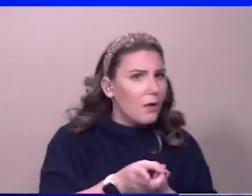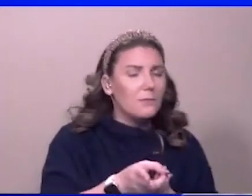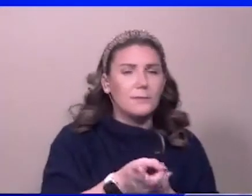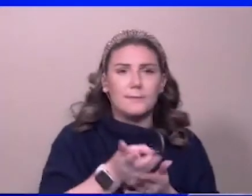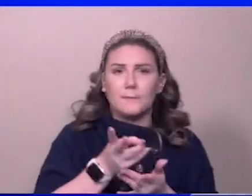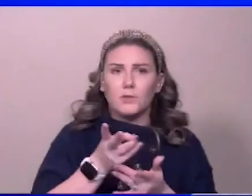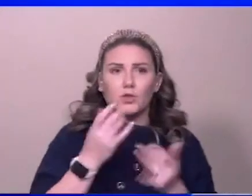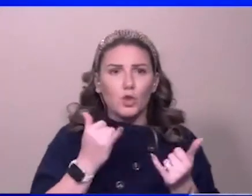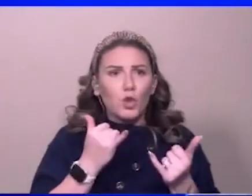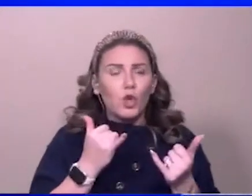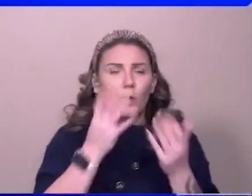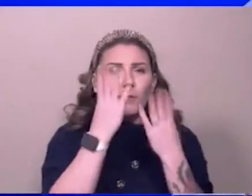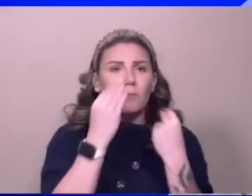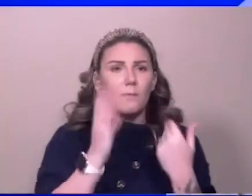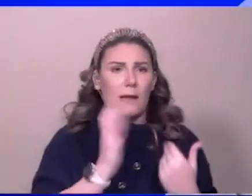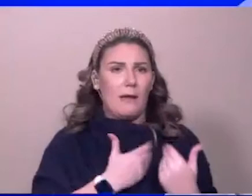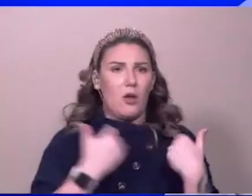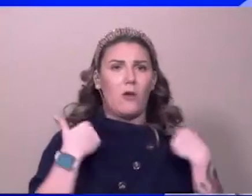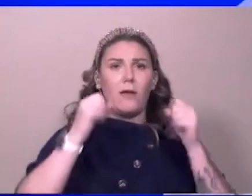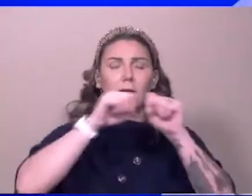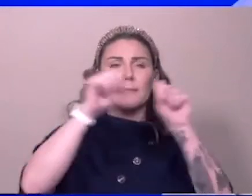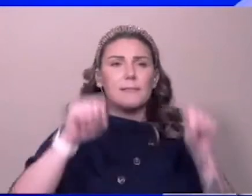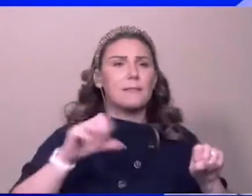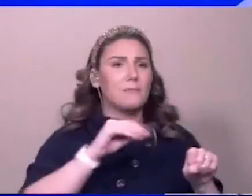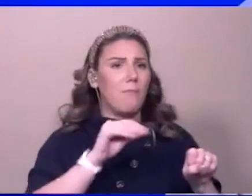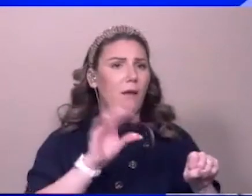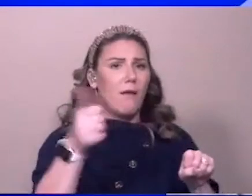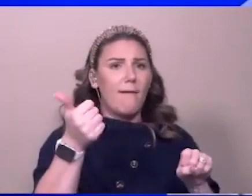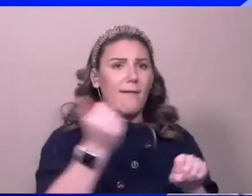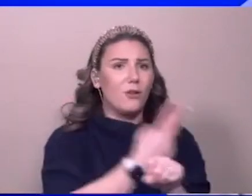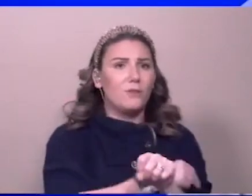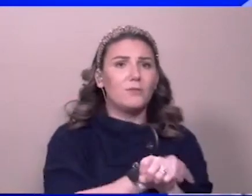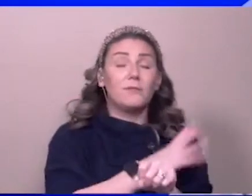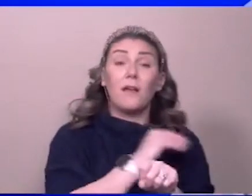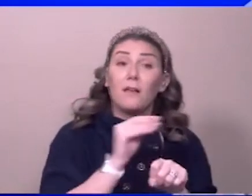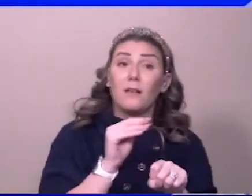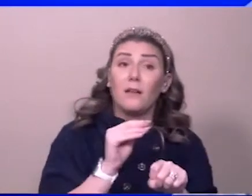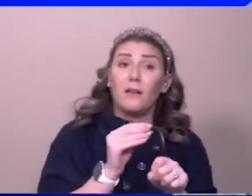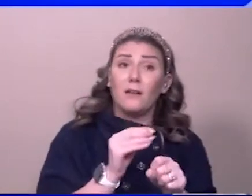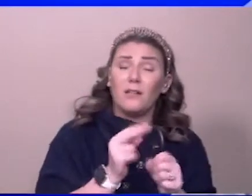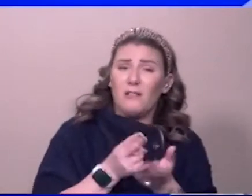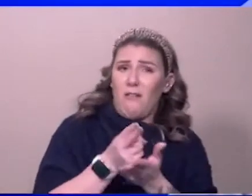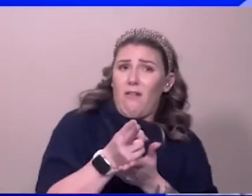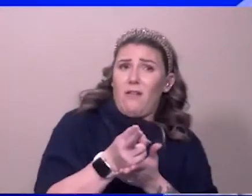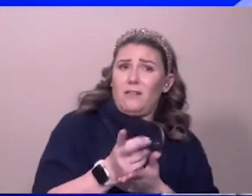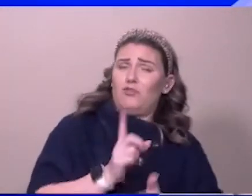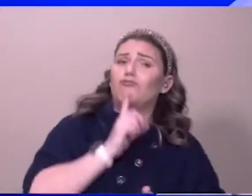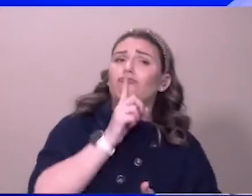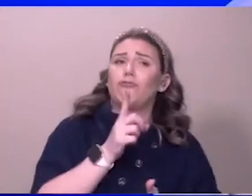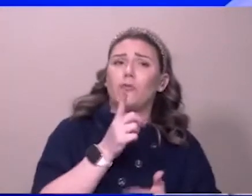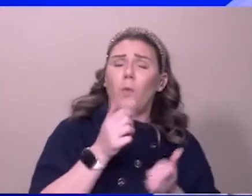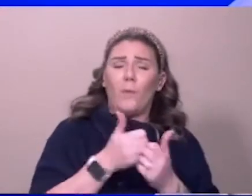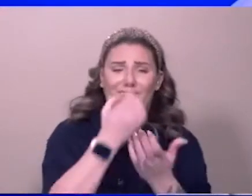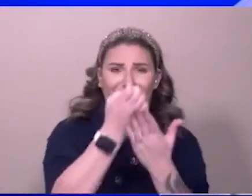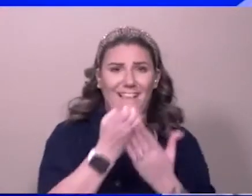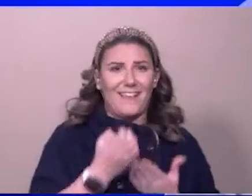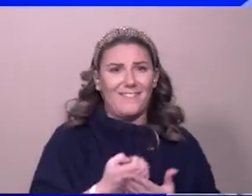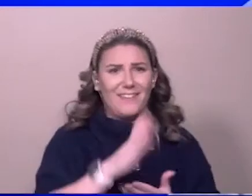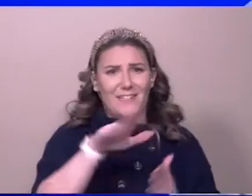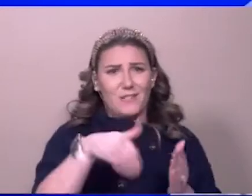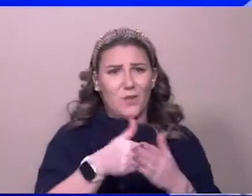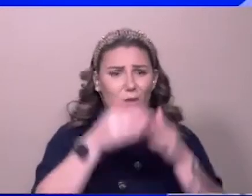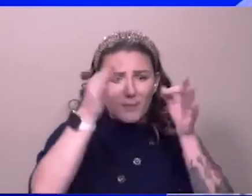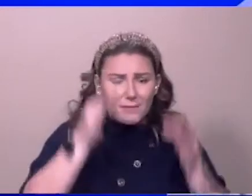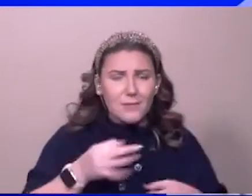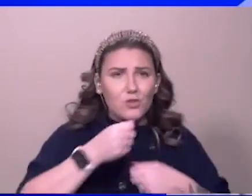information about our health system, about our hospital, but also be transparent about the evidence out there and the evidence basis for all of these decisions that